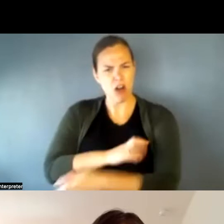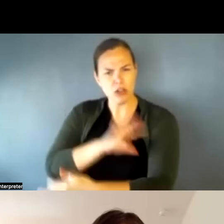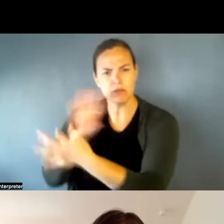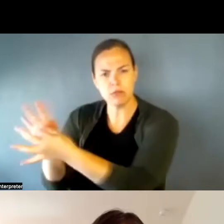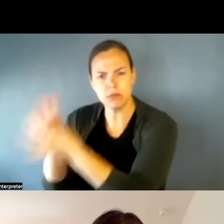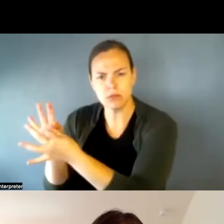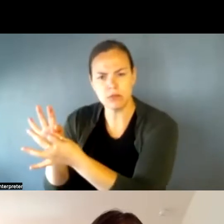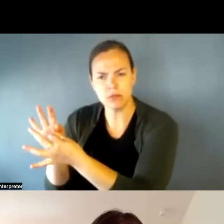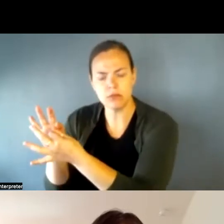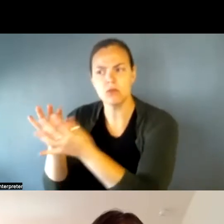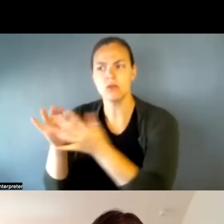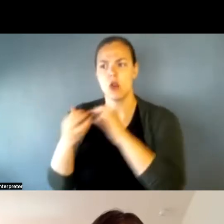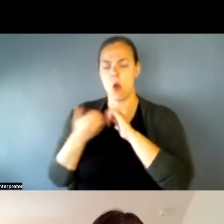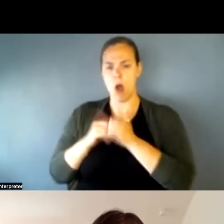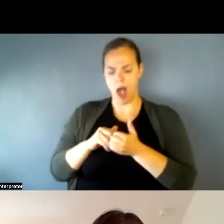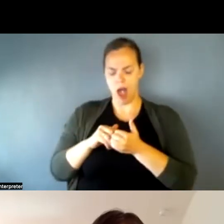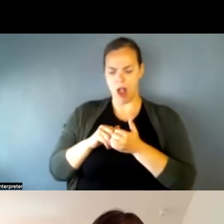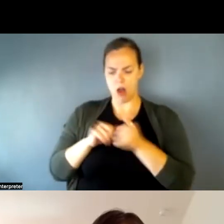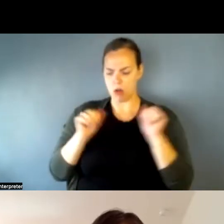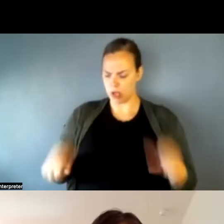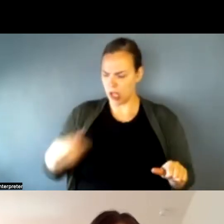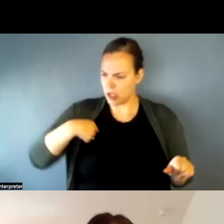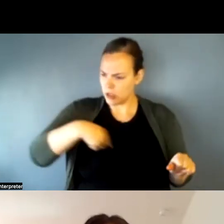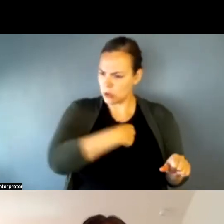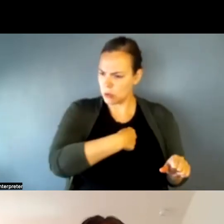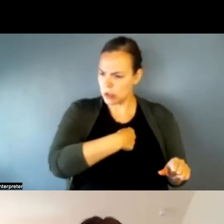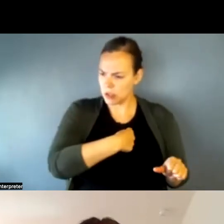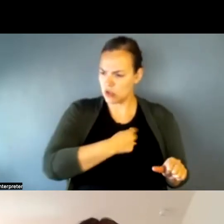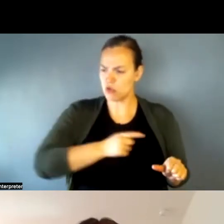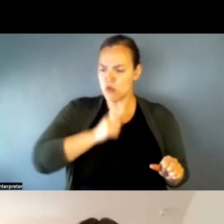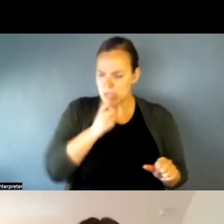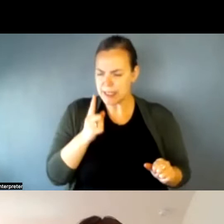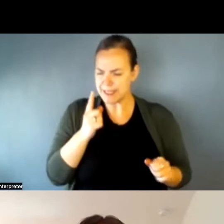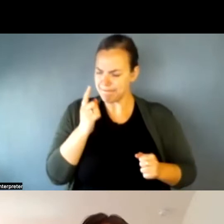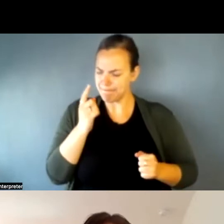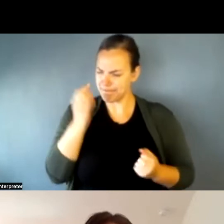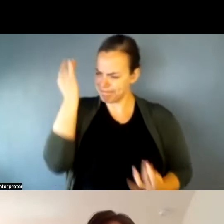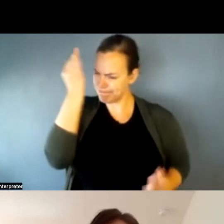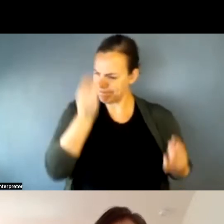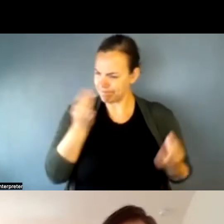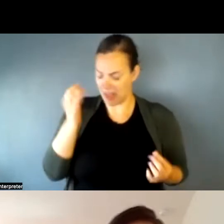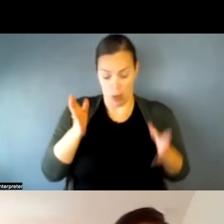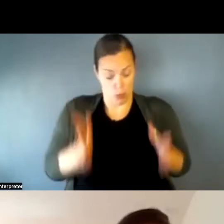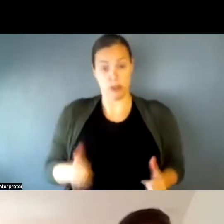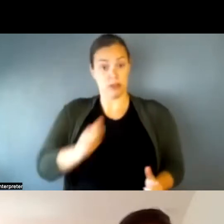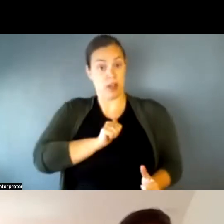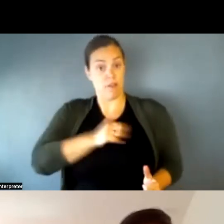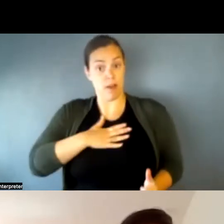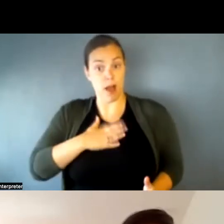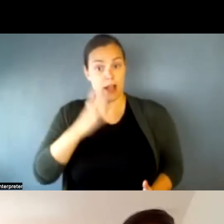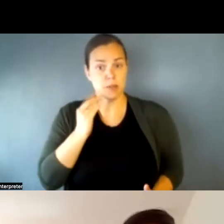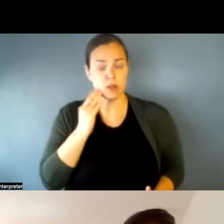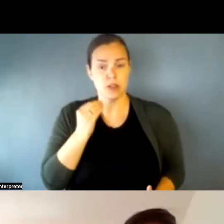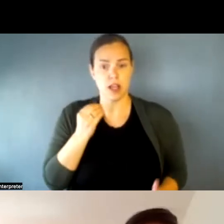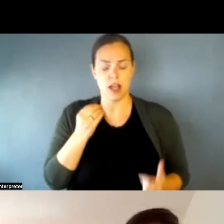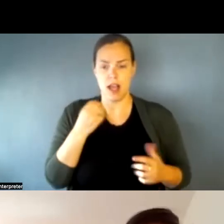So how do we actually kind of start rethinking, well, somebody like me, how do you get into somebody like